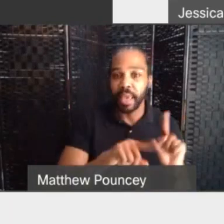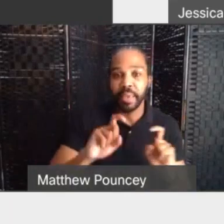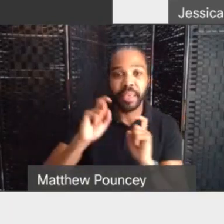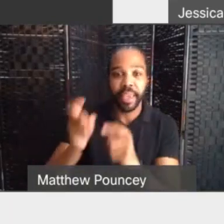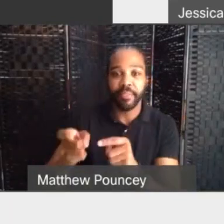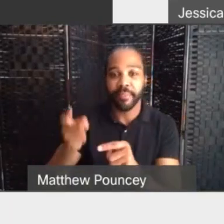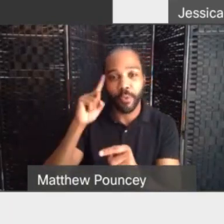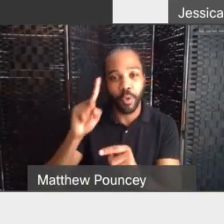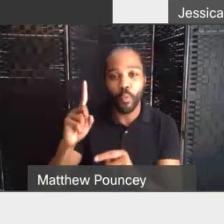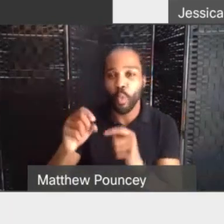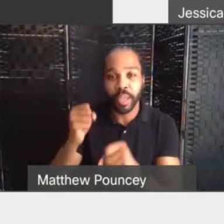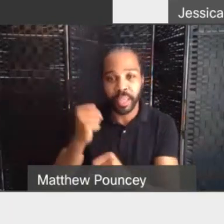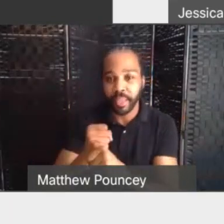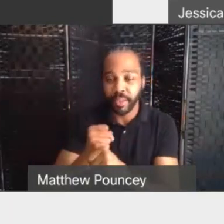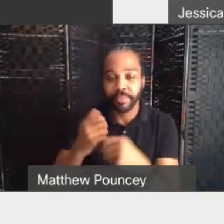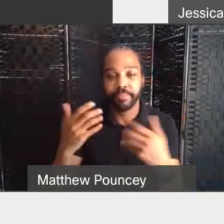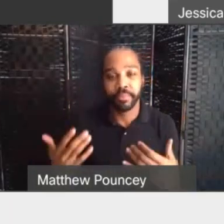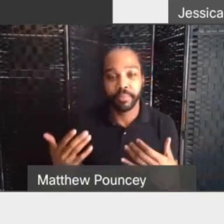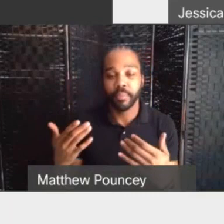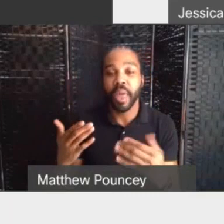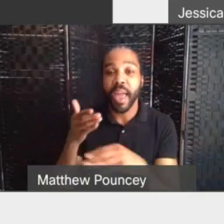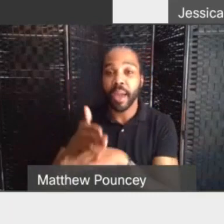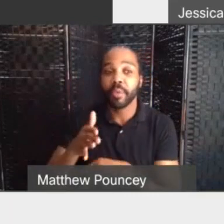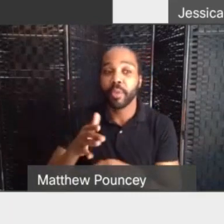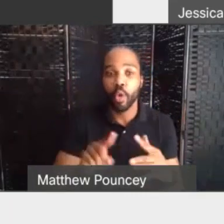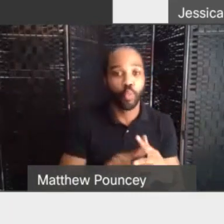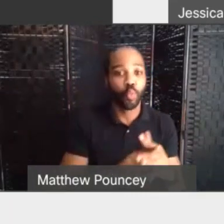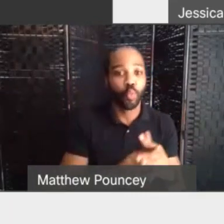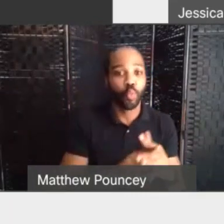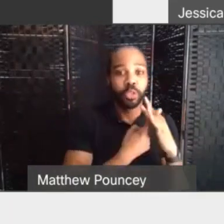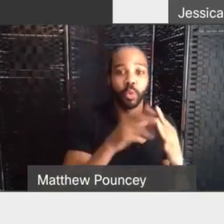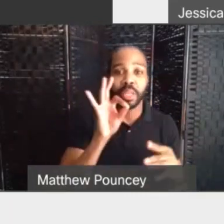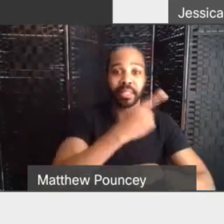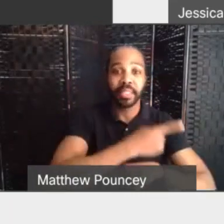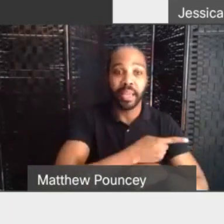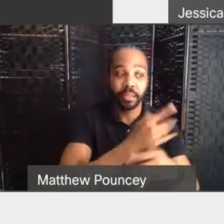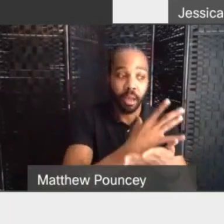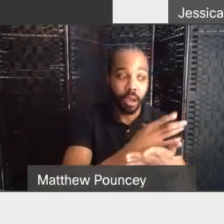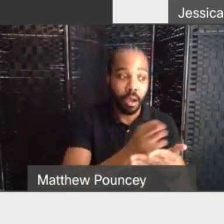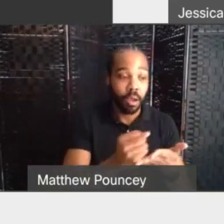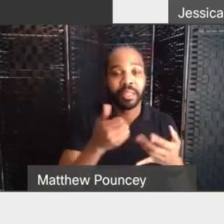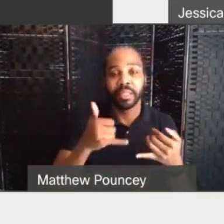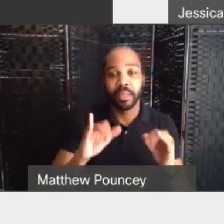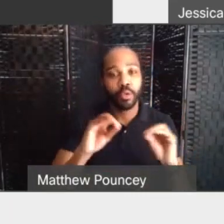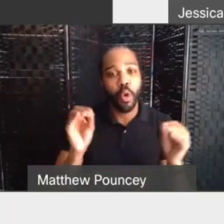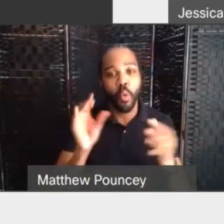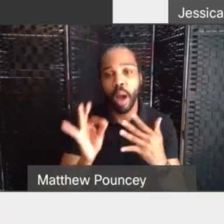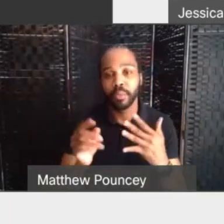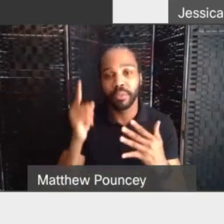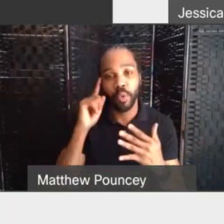not be, once the original 90 days were exhausted, there's still no option for any additional retainer